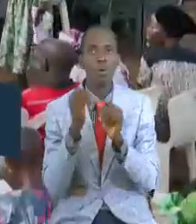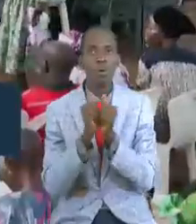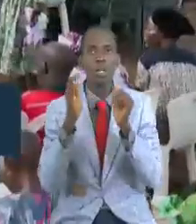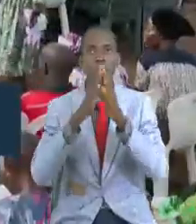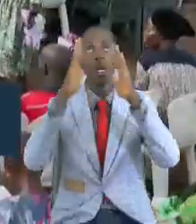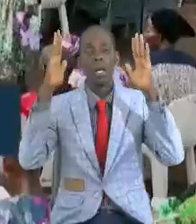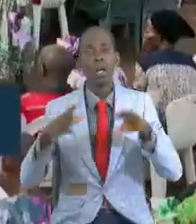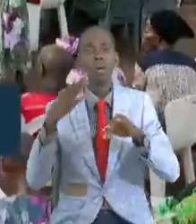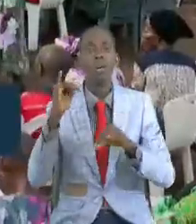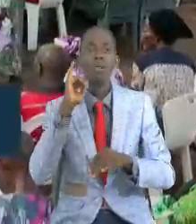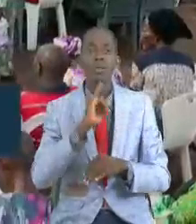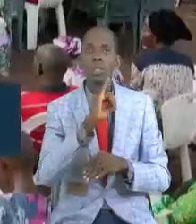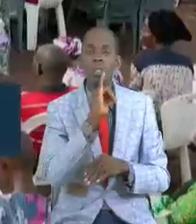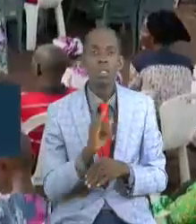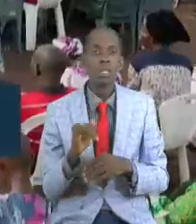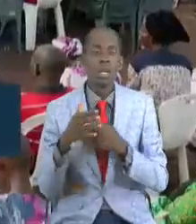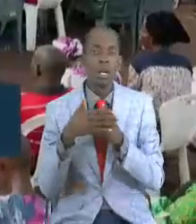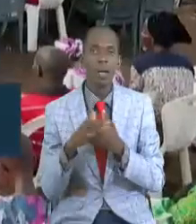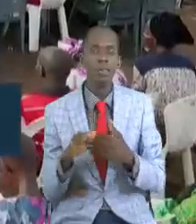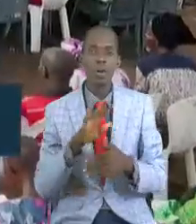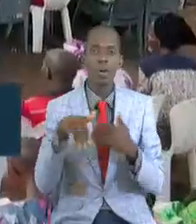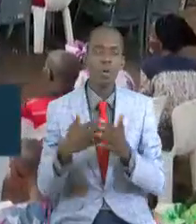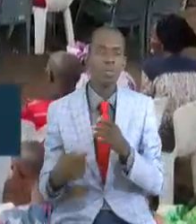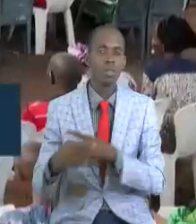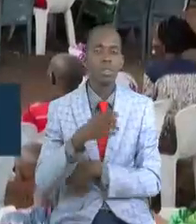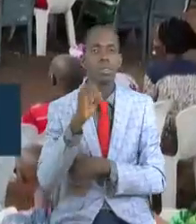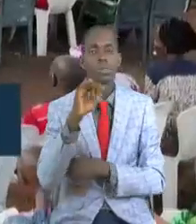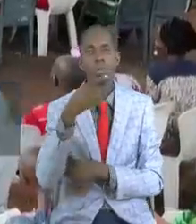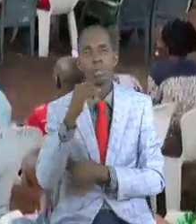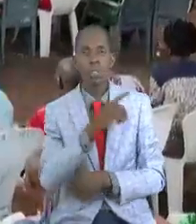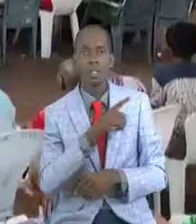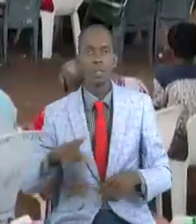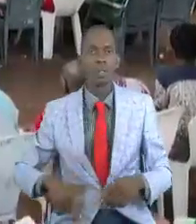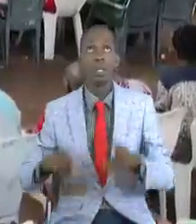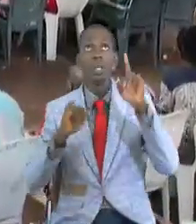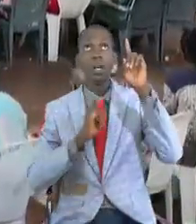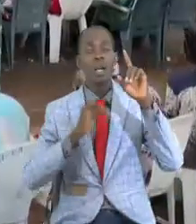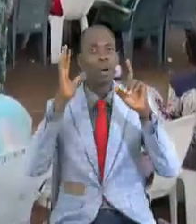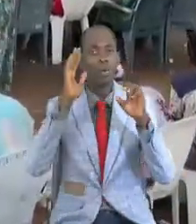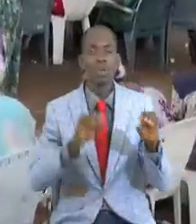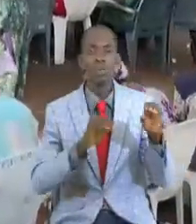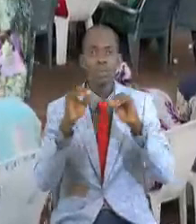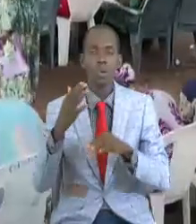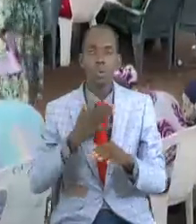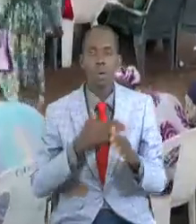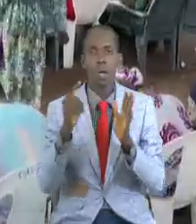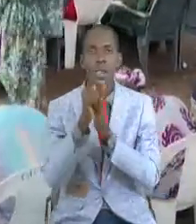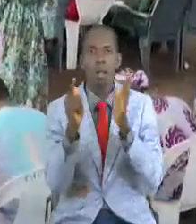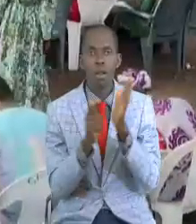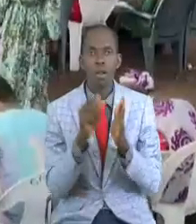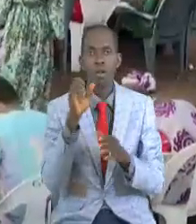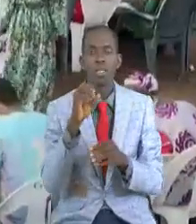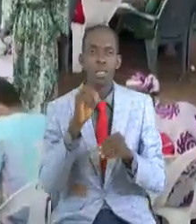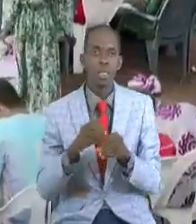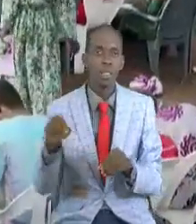Israel after those days, says the Lord. I will put my laws in their